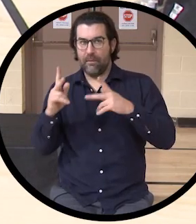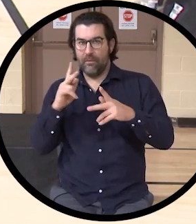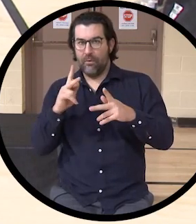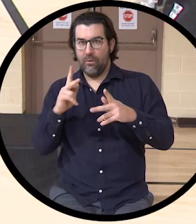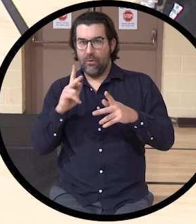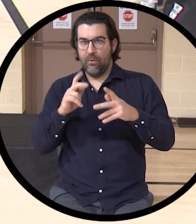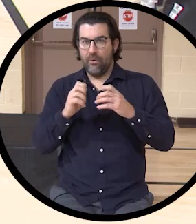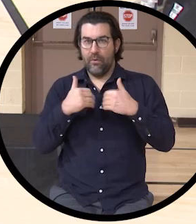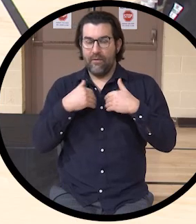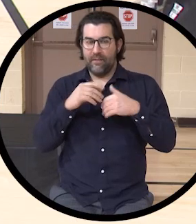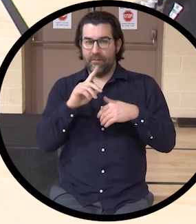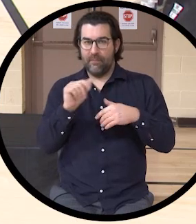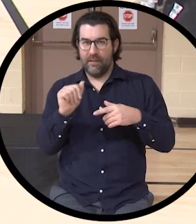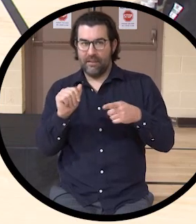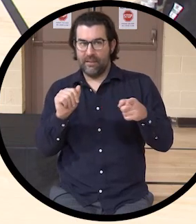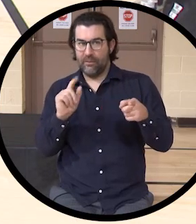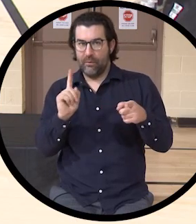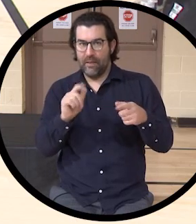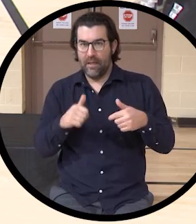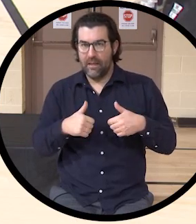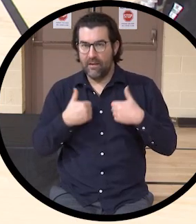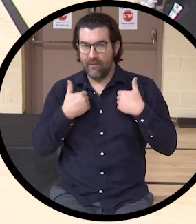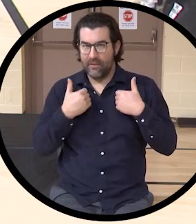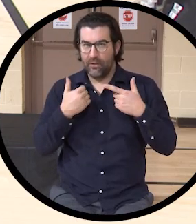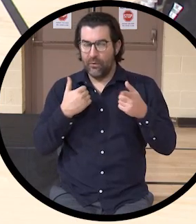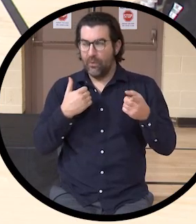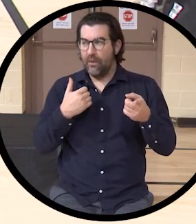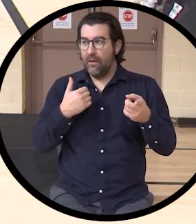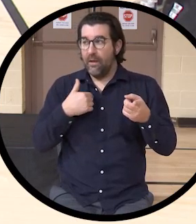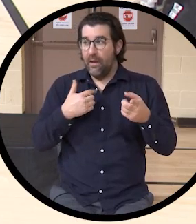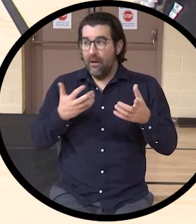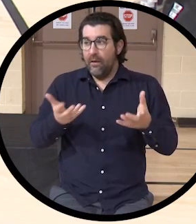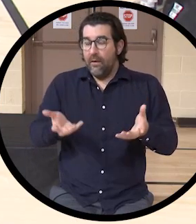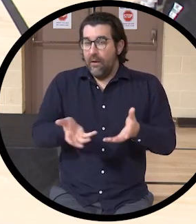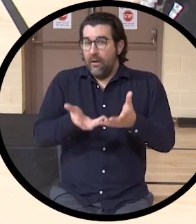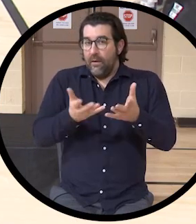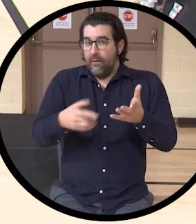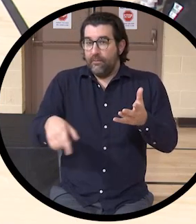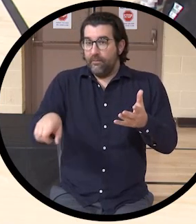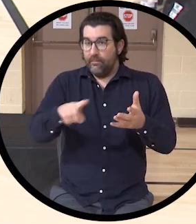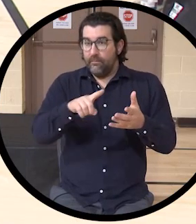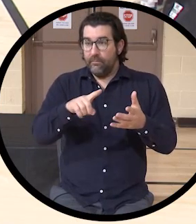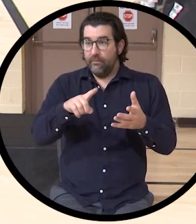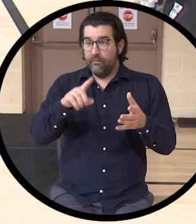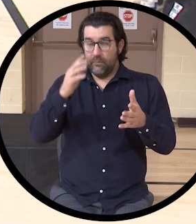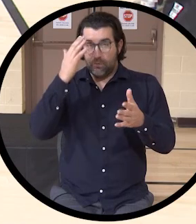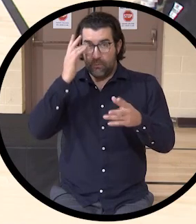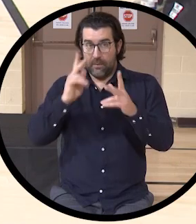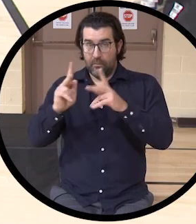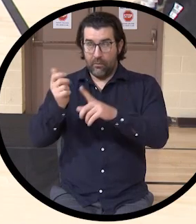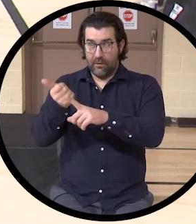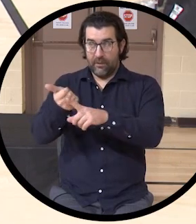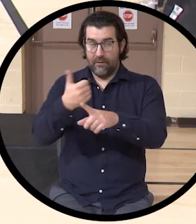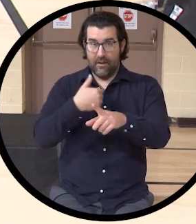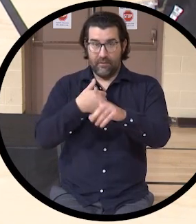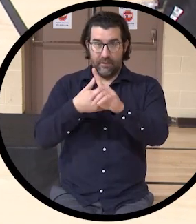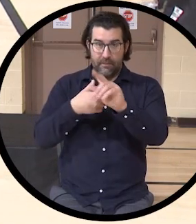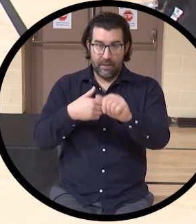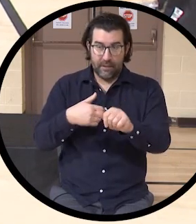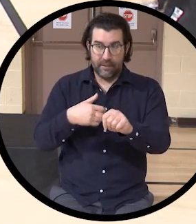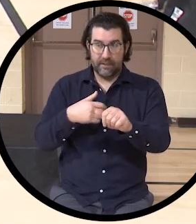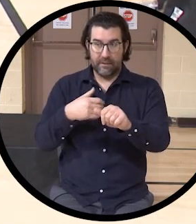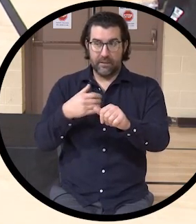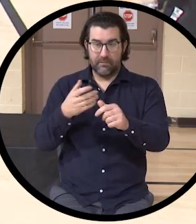disabilities live if they don't already have that accommodation. So what I would encourage folks who know folks with disabilities or who have